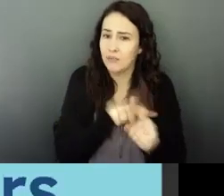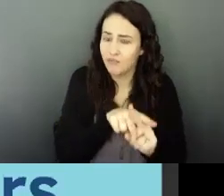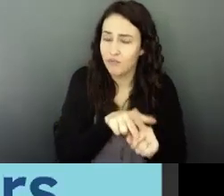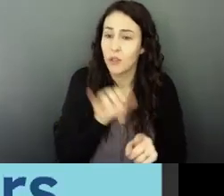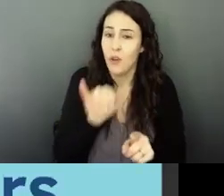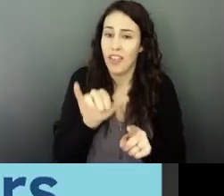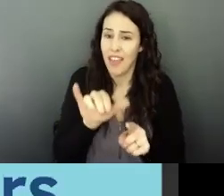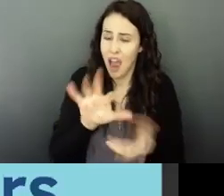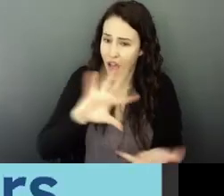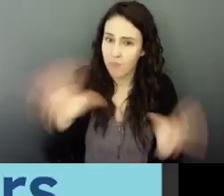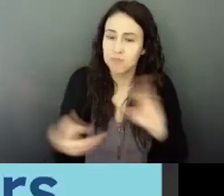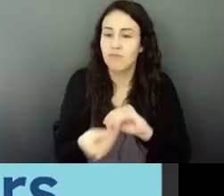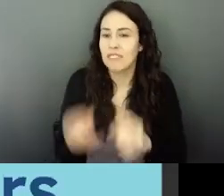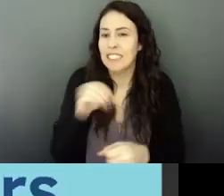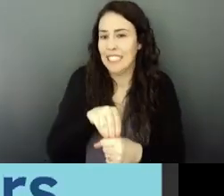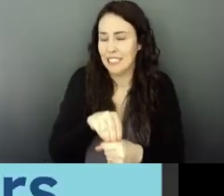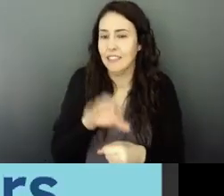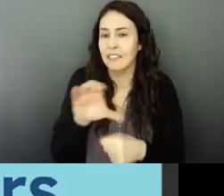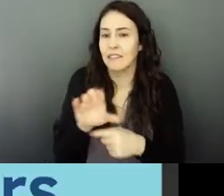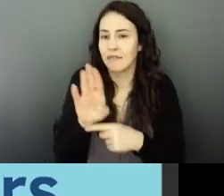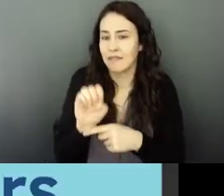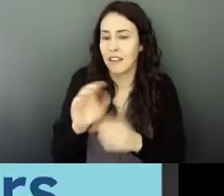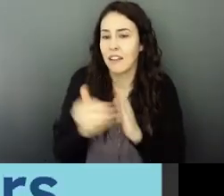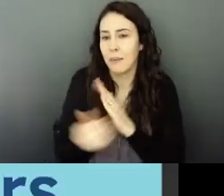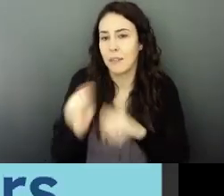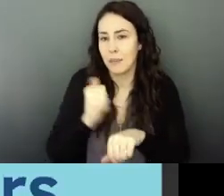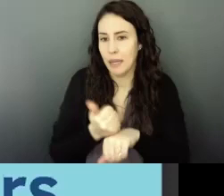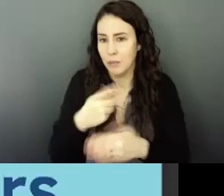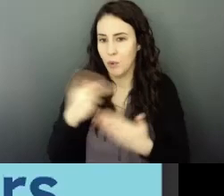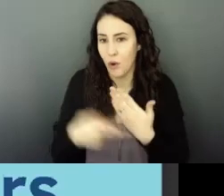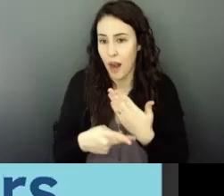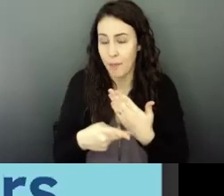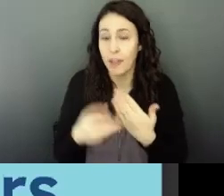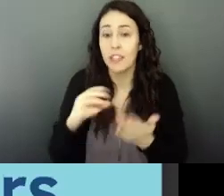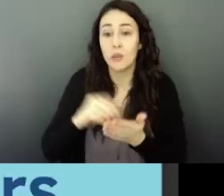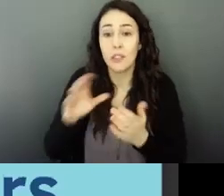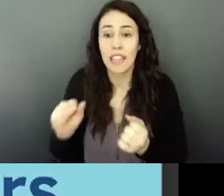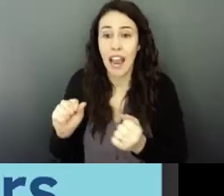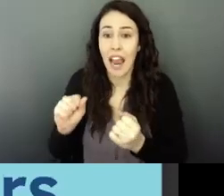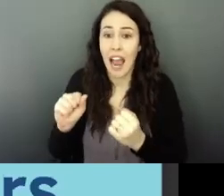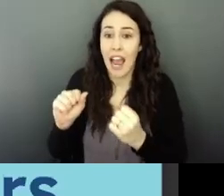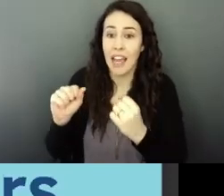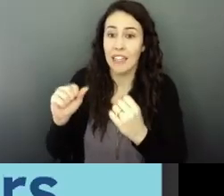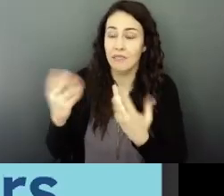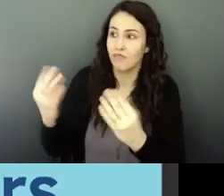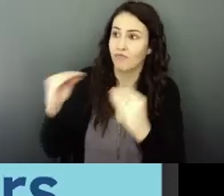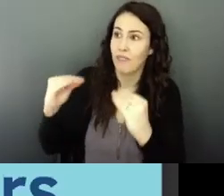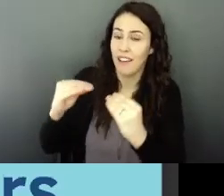with the competency-based program. Students can have a lesson and then they can apply it to their work right then and there.